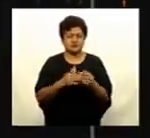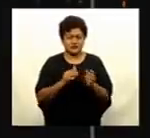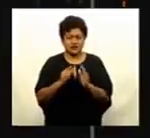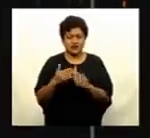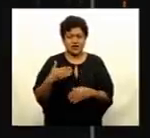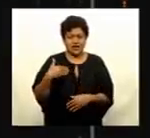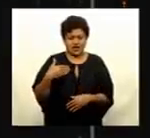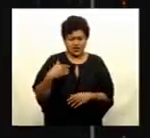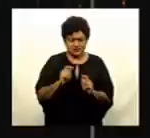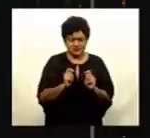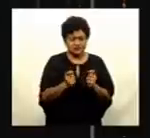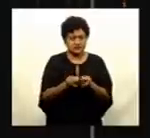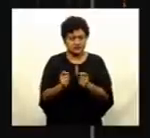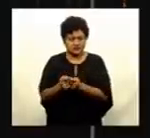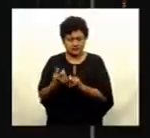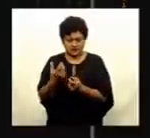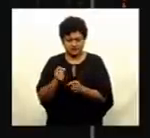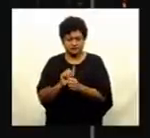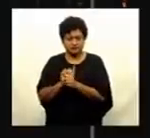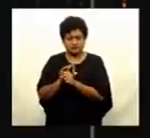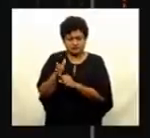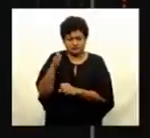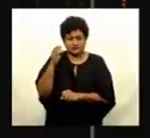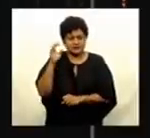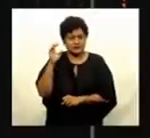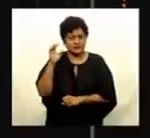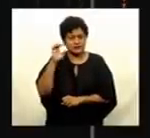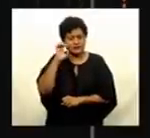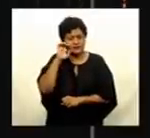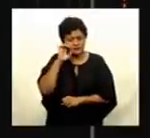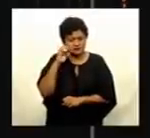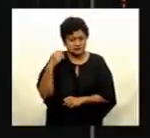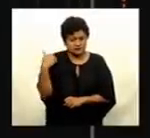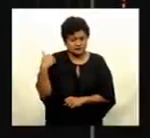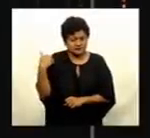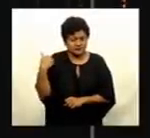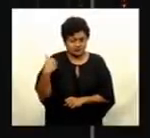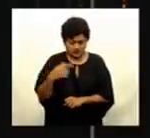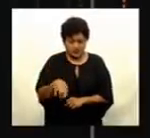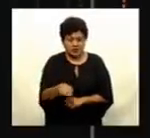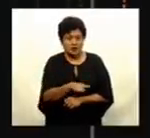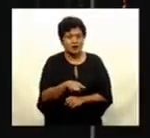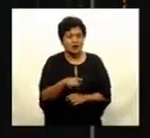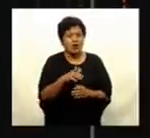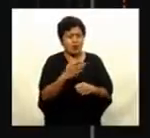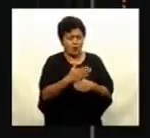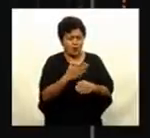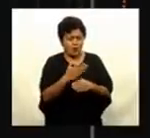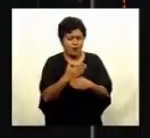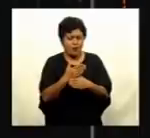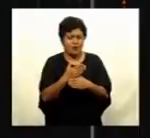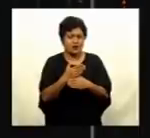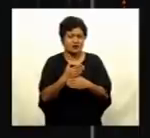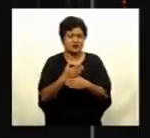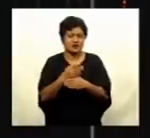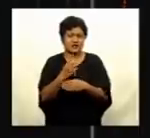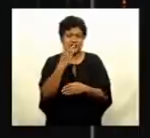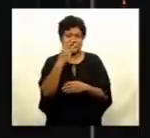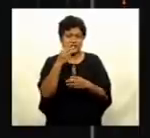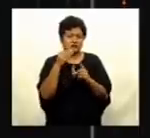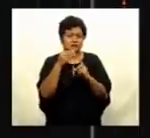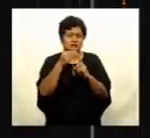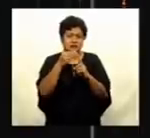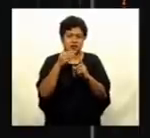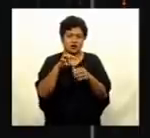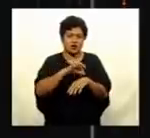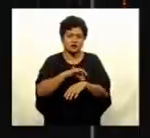facilities being affected by COVID-19, officials are working around the clock to provide timely services. 3 main hospitals in Viti